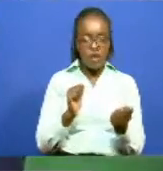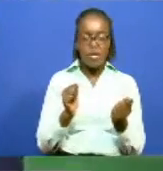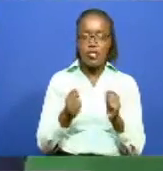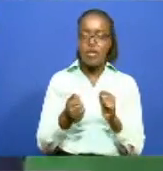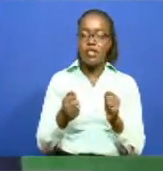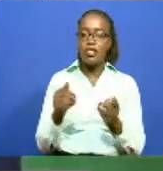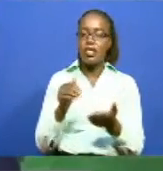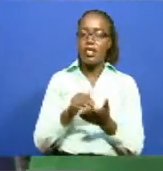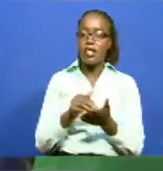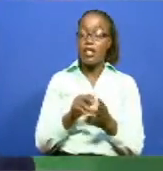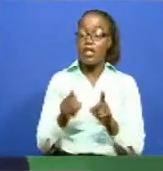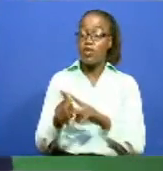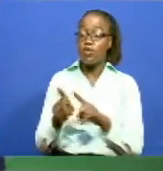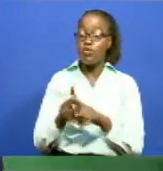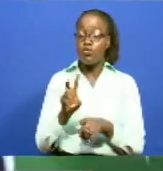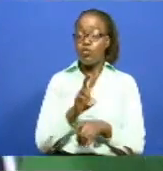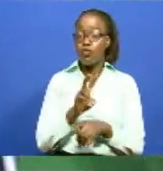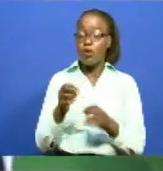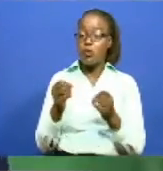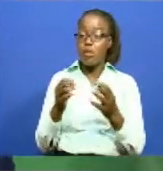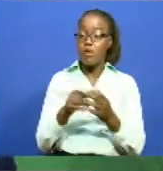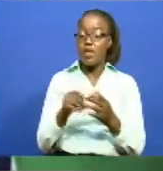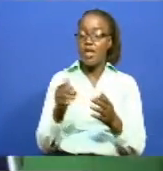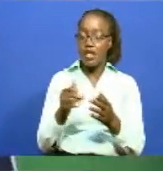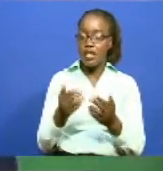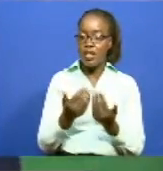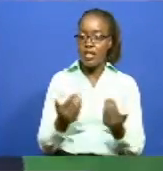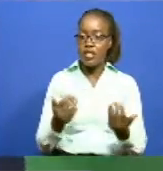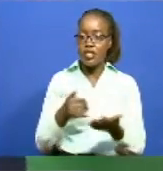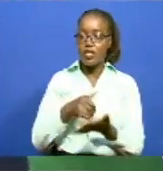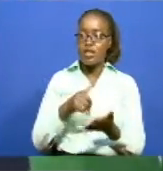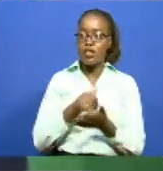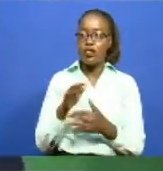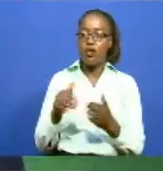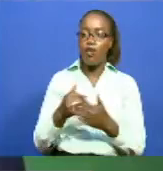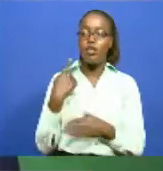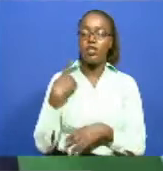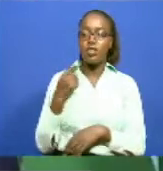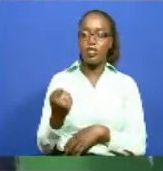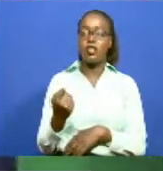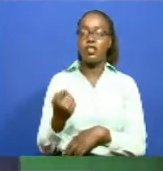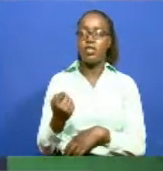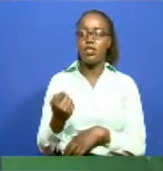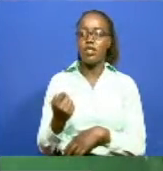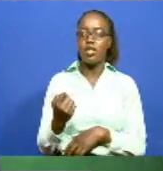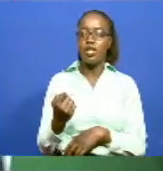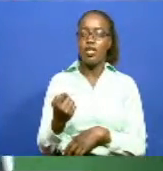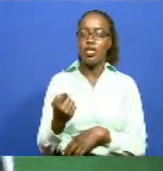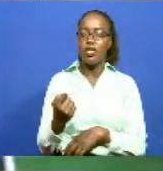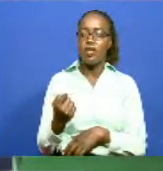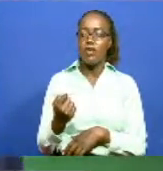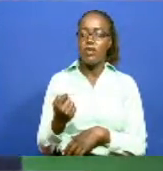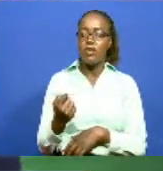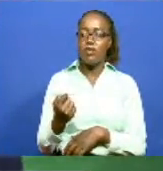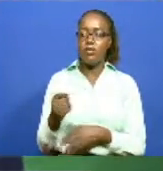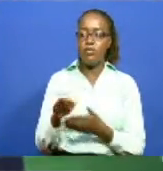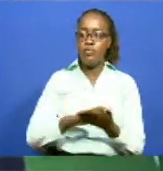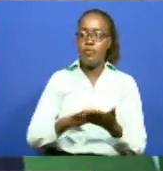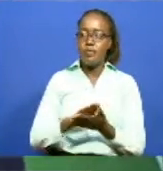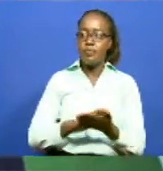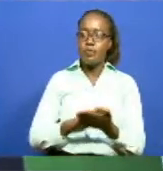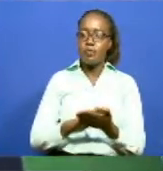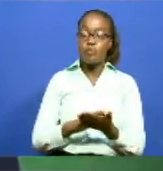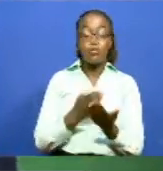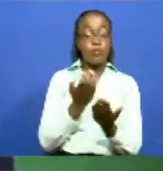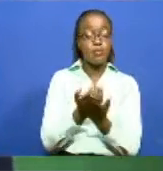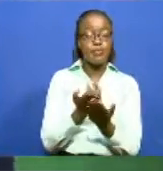we have also looked at very many other parameters, including what we recently launched, our burial protocols, based on emerging